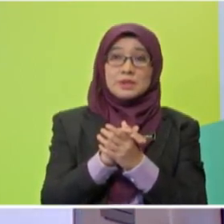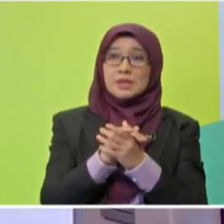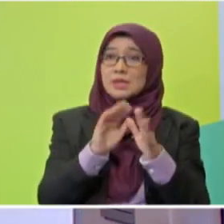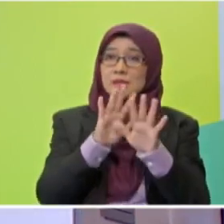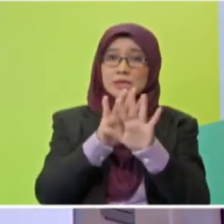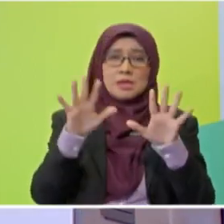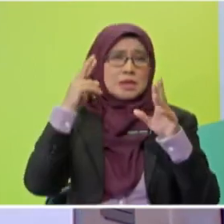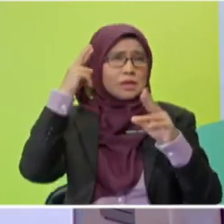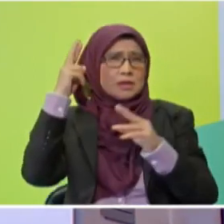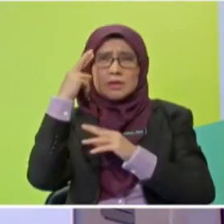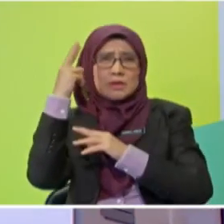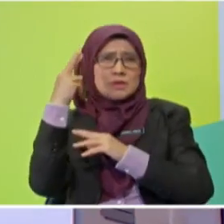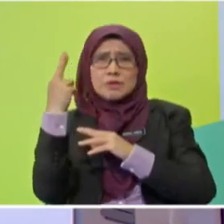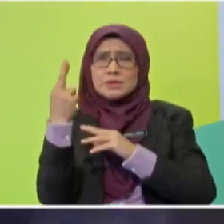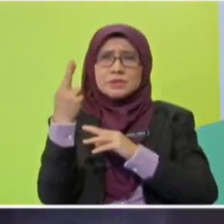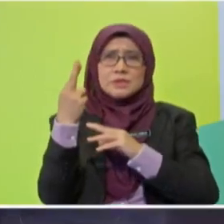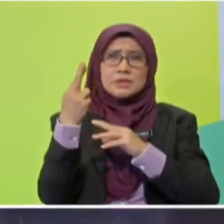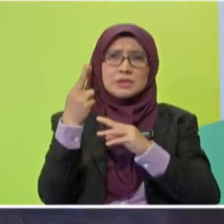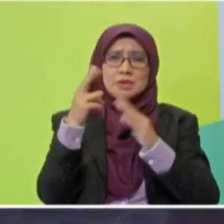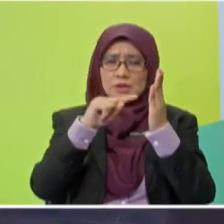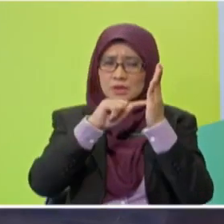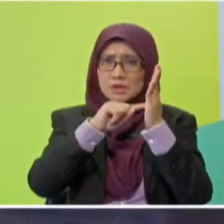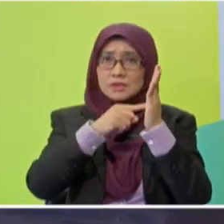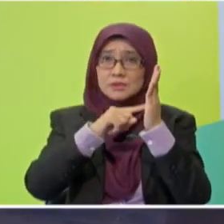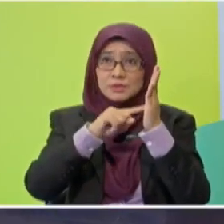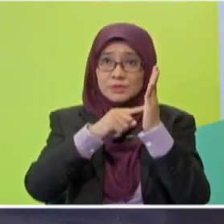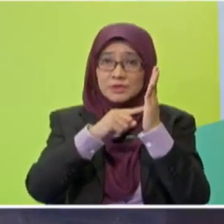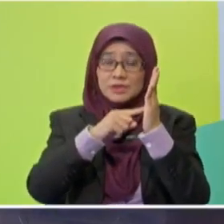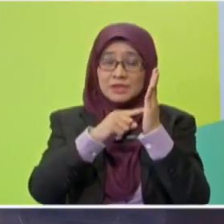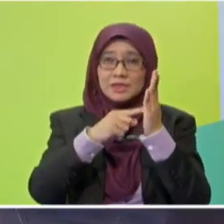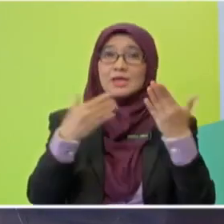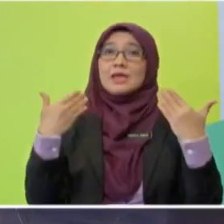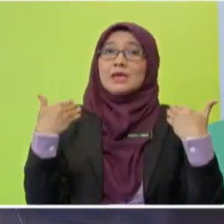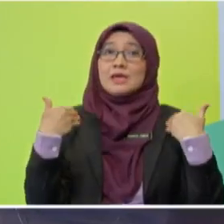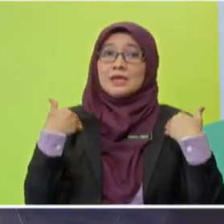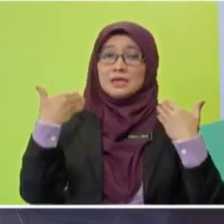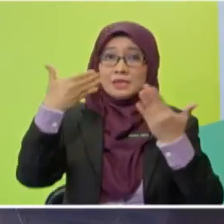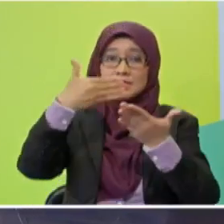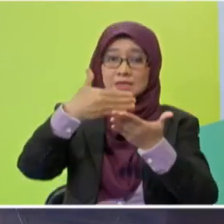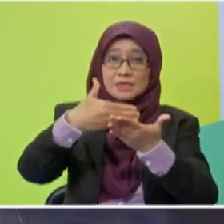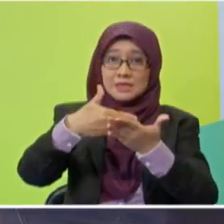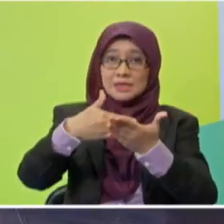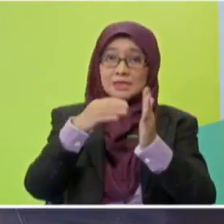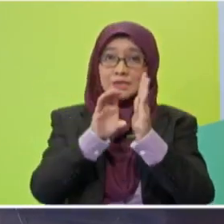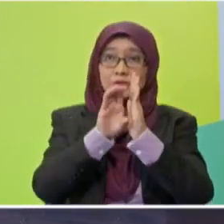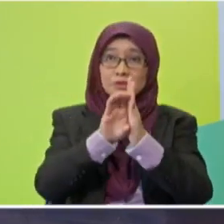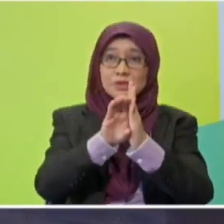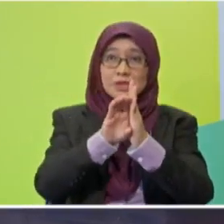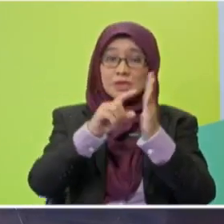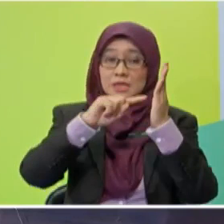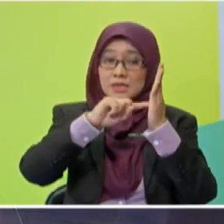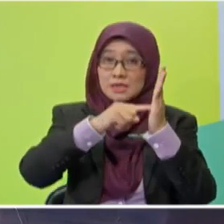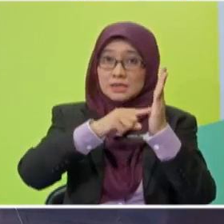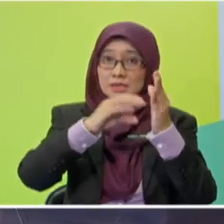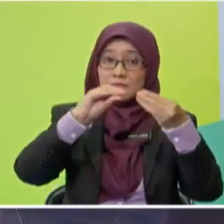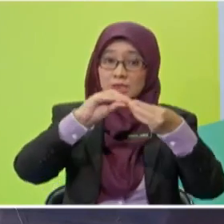Okay? Next. Okay, next, next we have... we divide with the decimal numbers with decimal